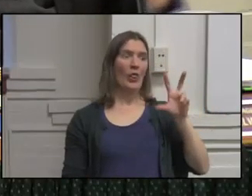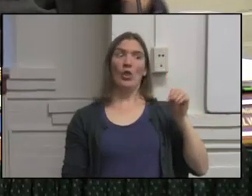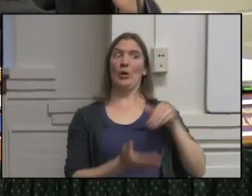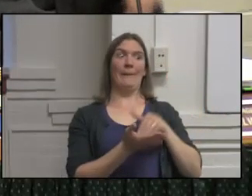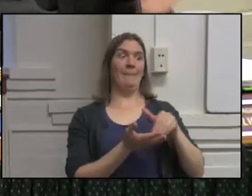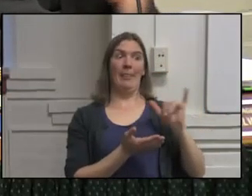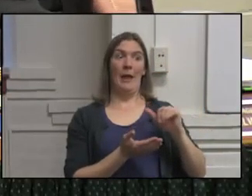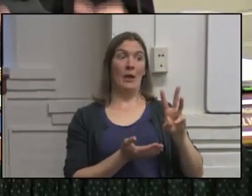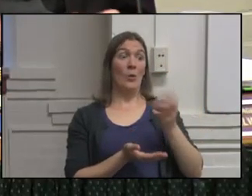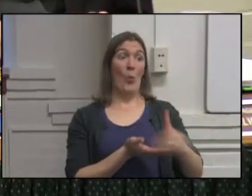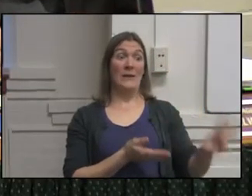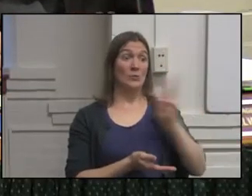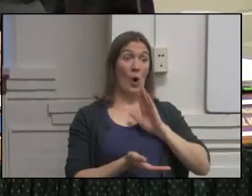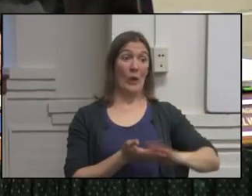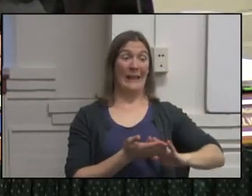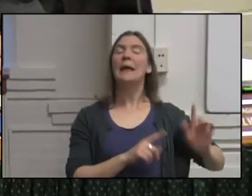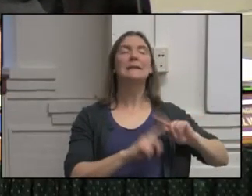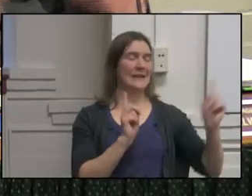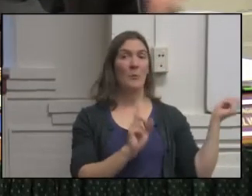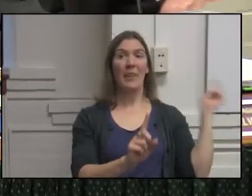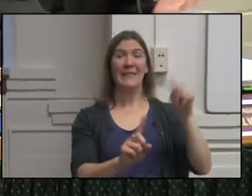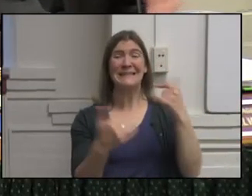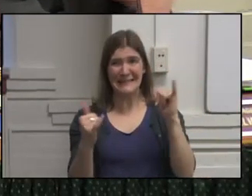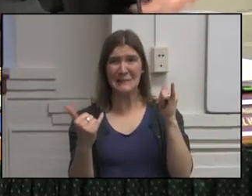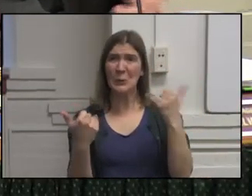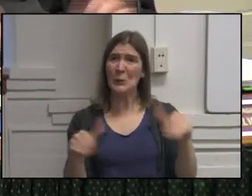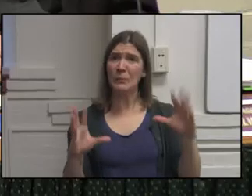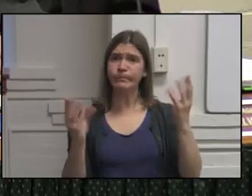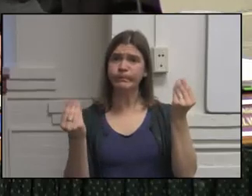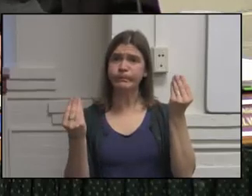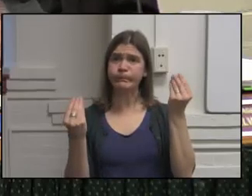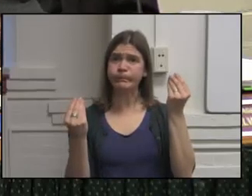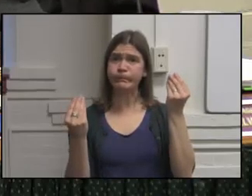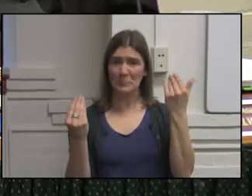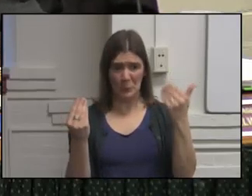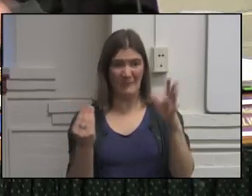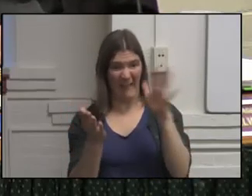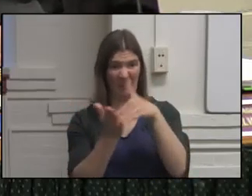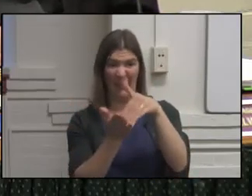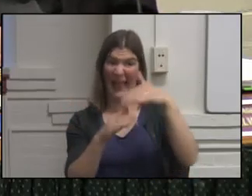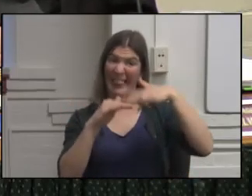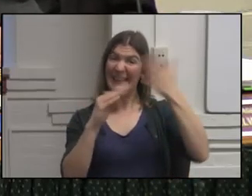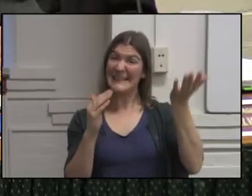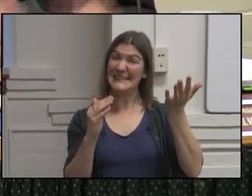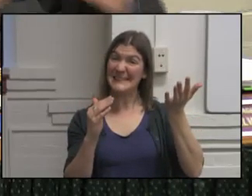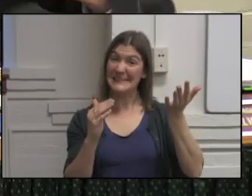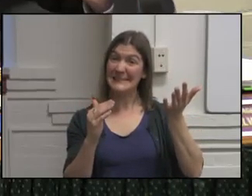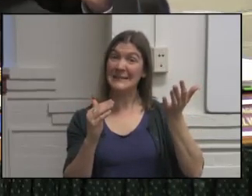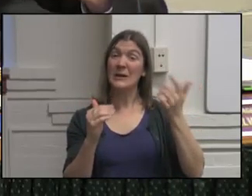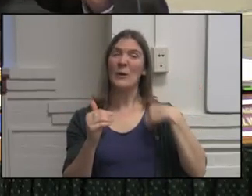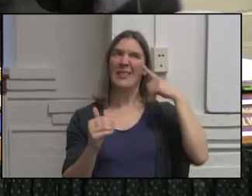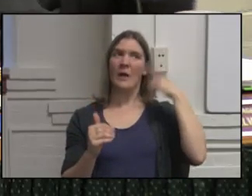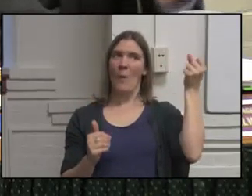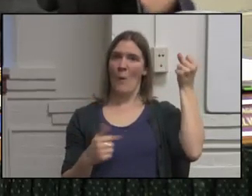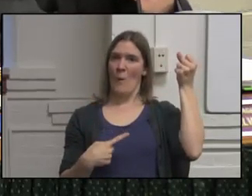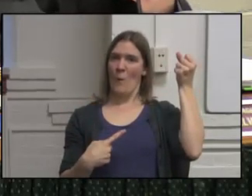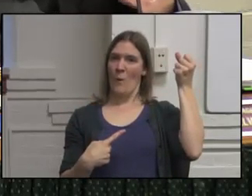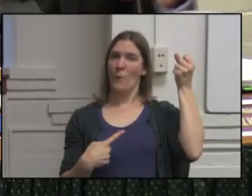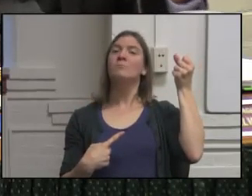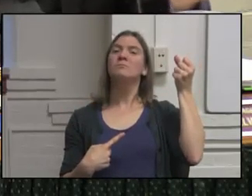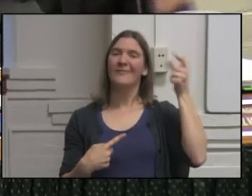the wastewater treatment plant, but still be a very large-scale, very expensive project. And so it made sense to us. Staff made